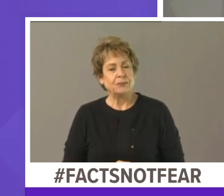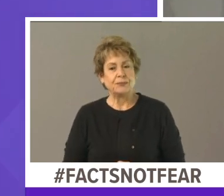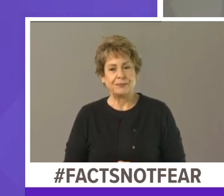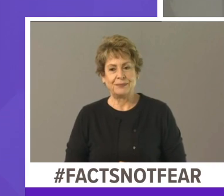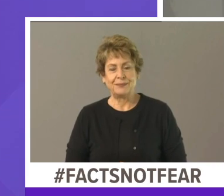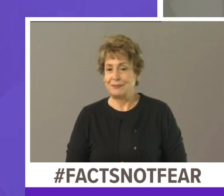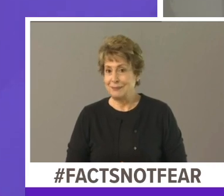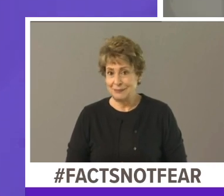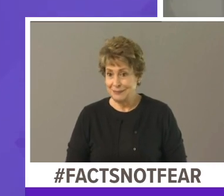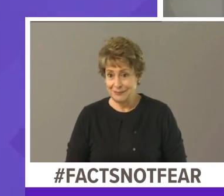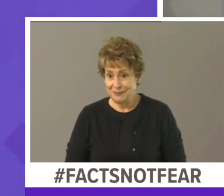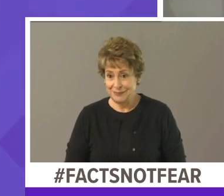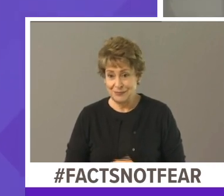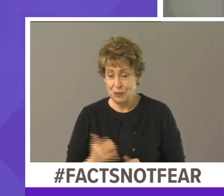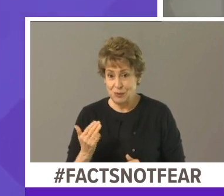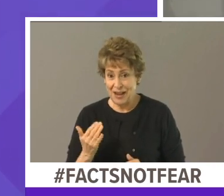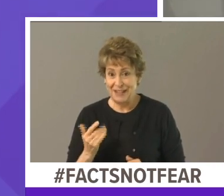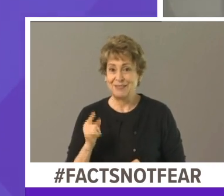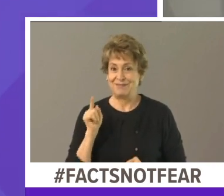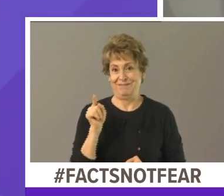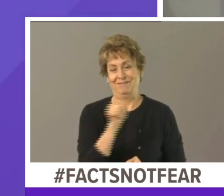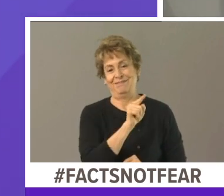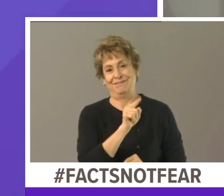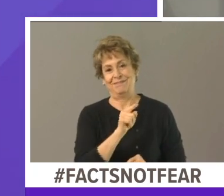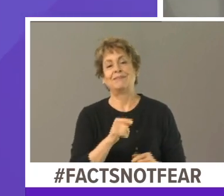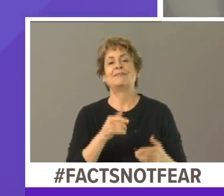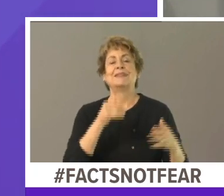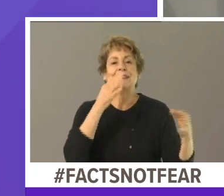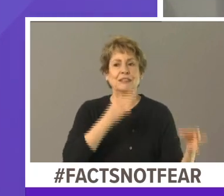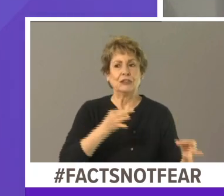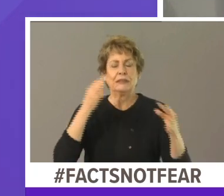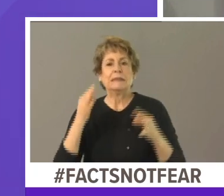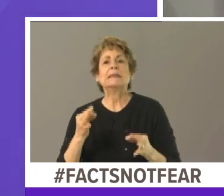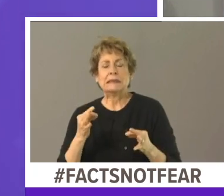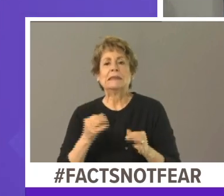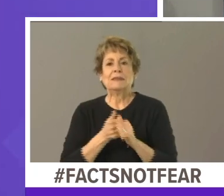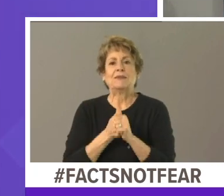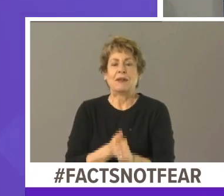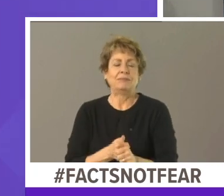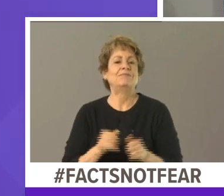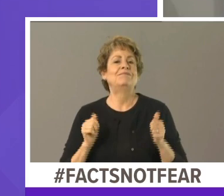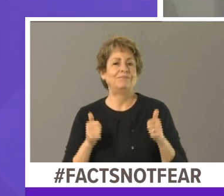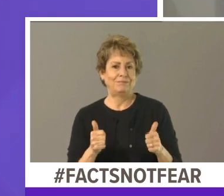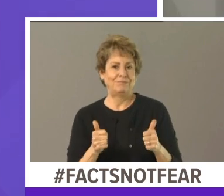decisions that Arizonans are making around the state. Thank you.